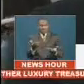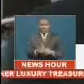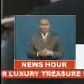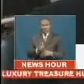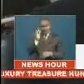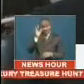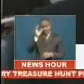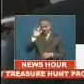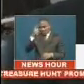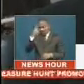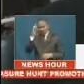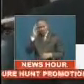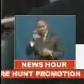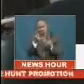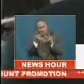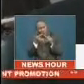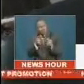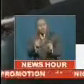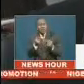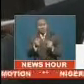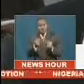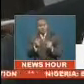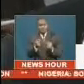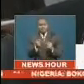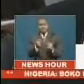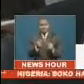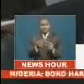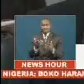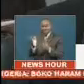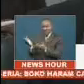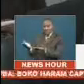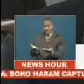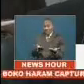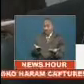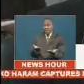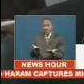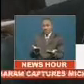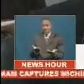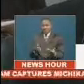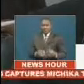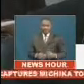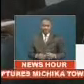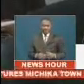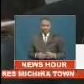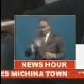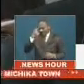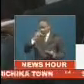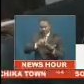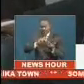China will do its best to facilitate the smooth implementation of this